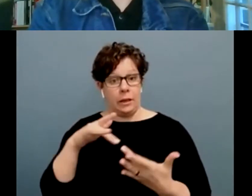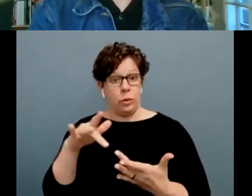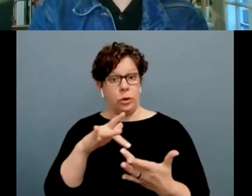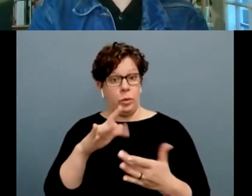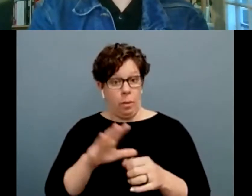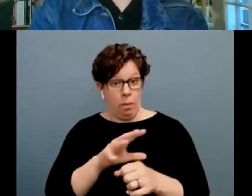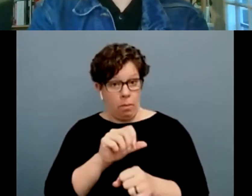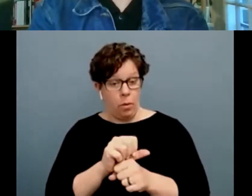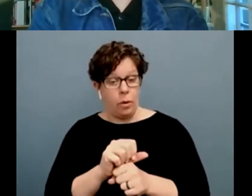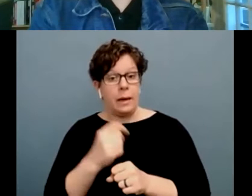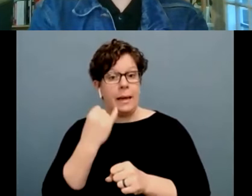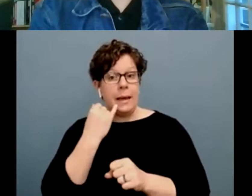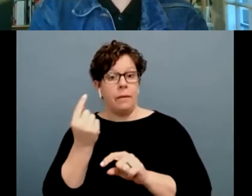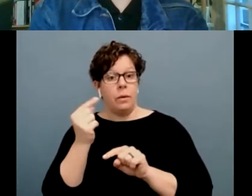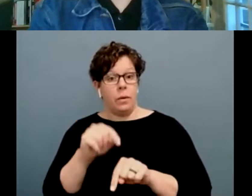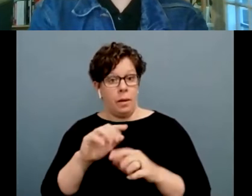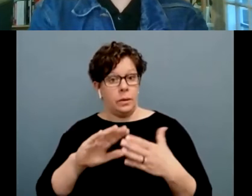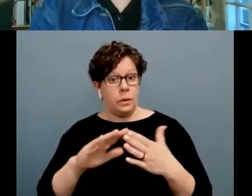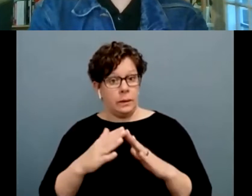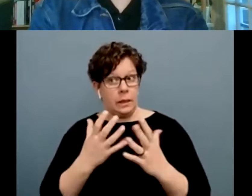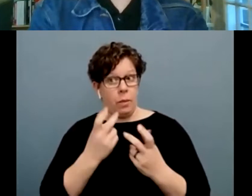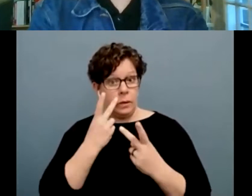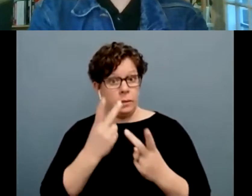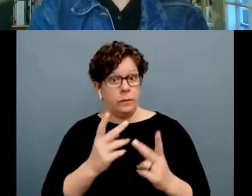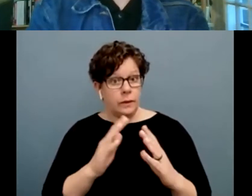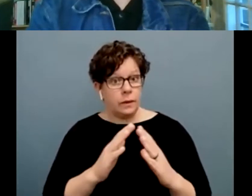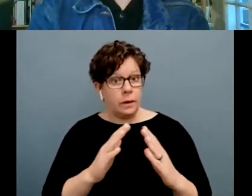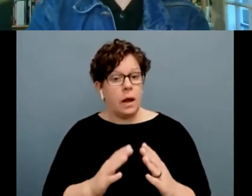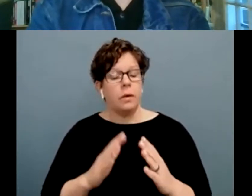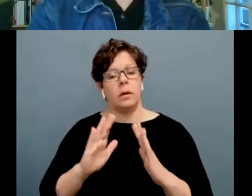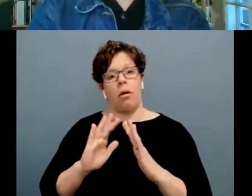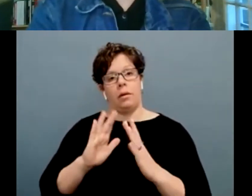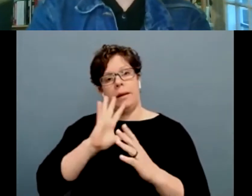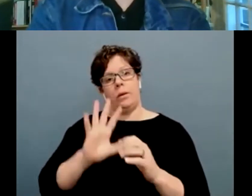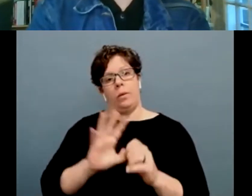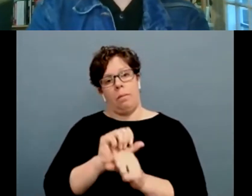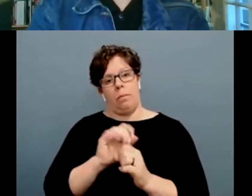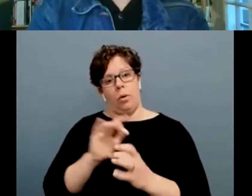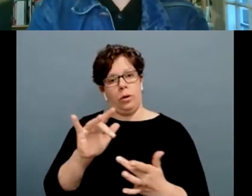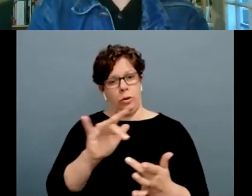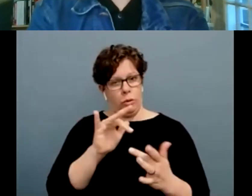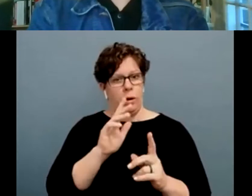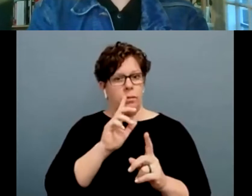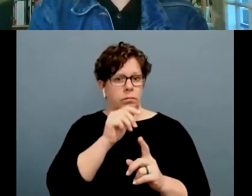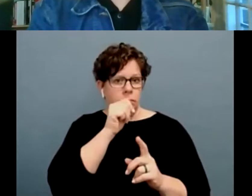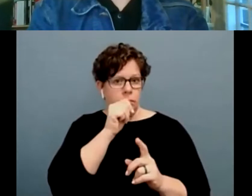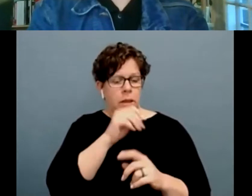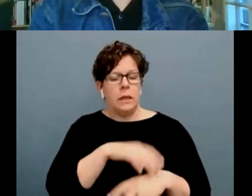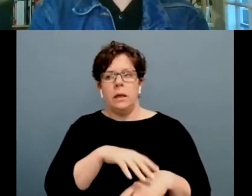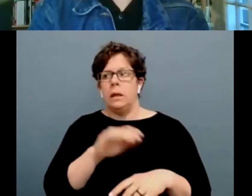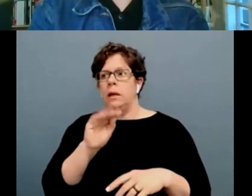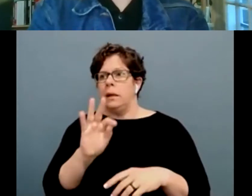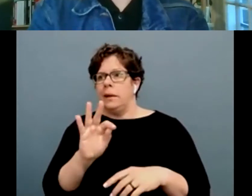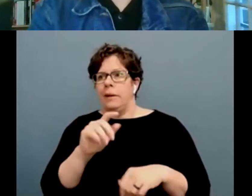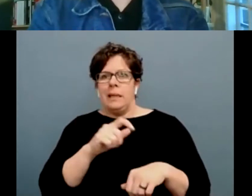come to Boise and want to visit the site, you can go online and schedule a tour. If for some reason there is a time that does